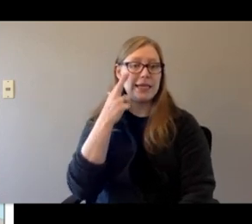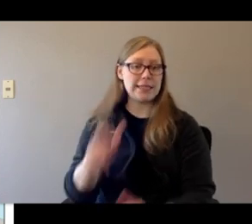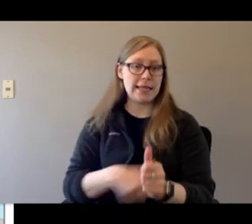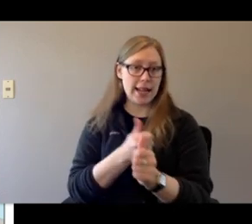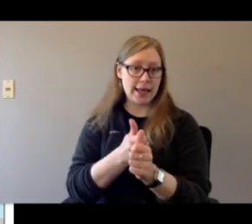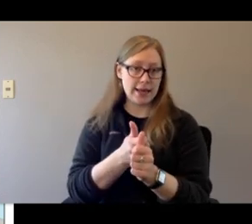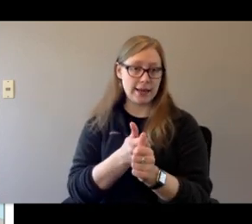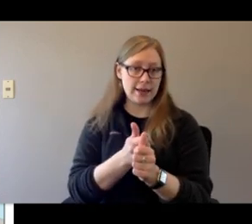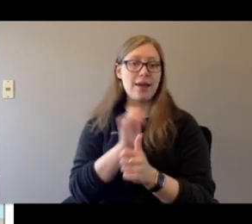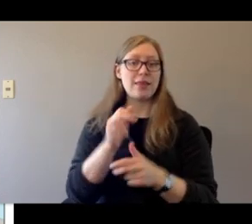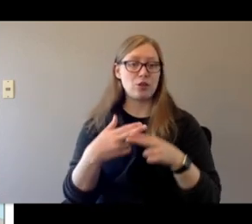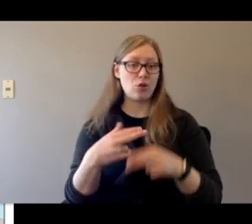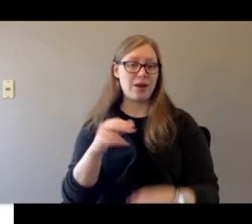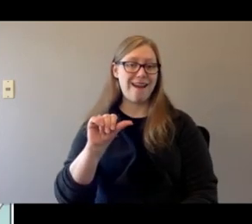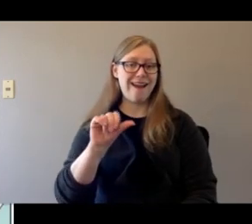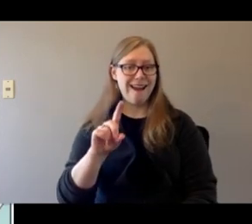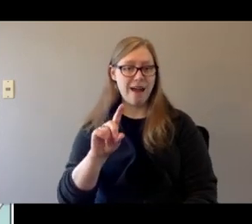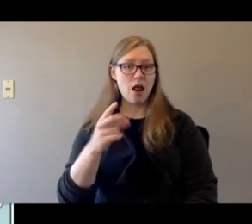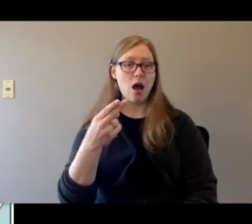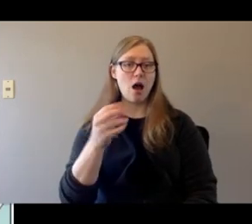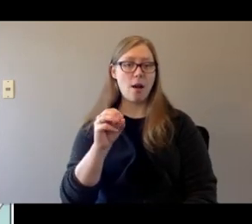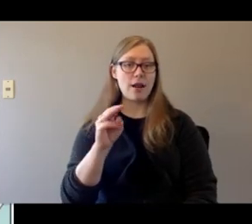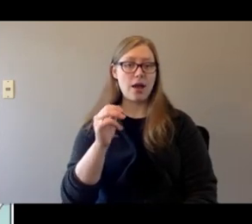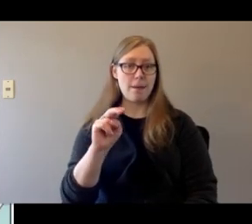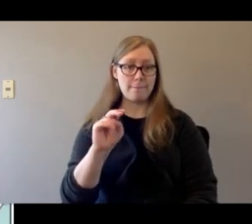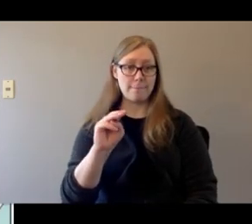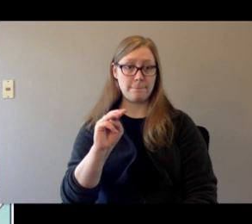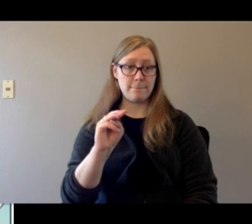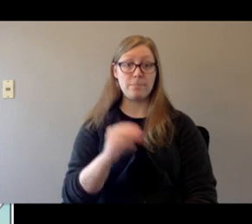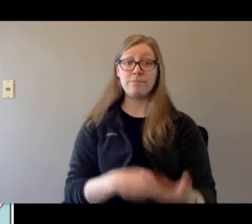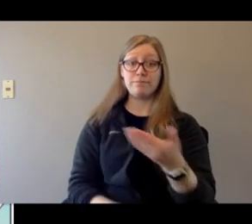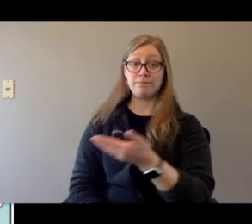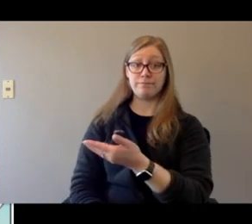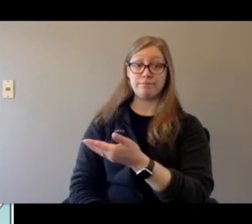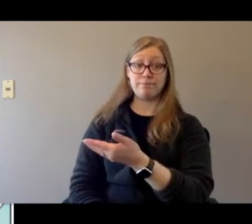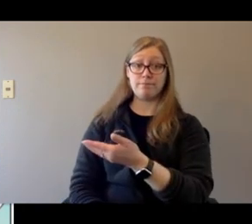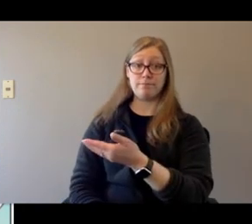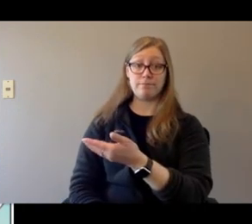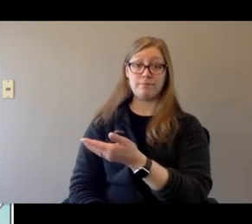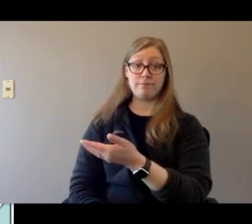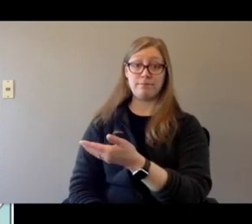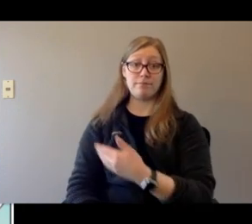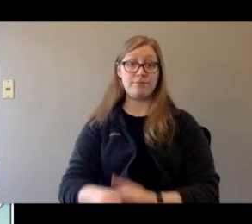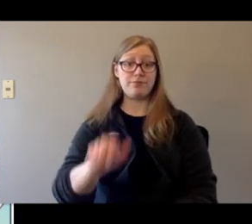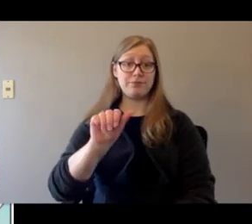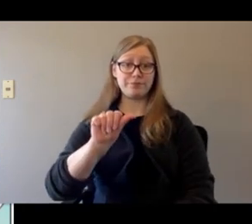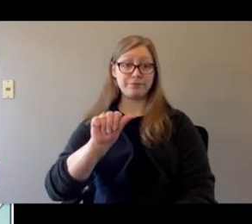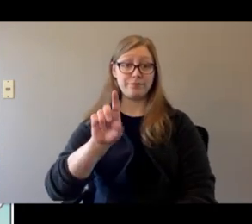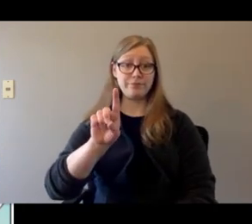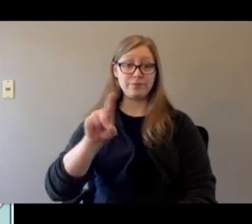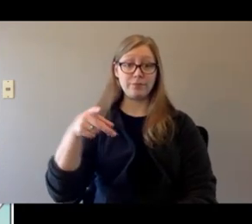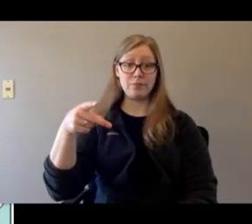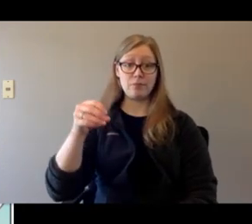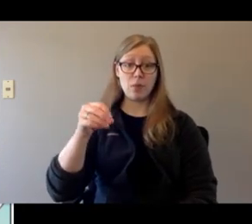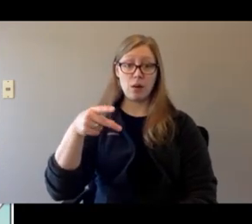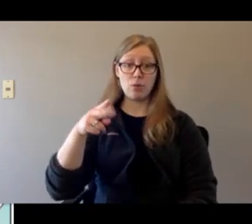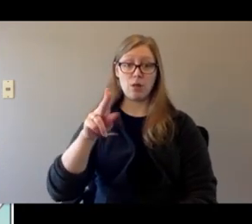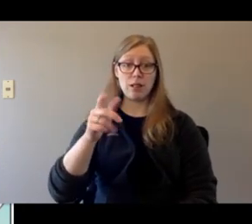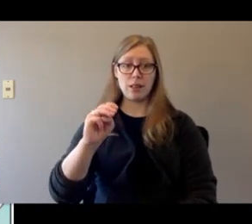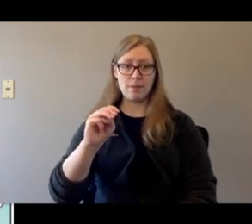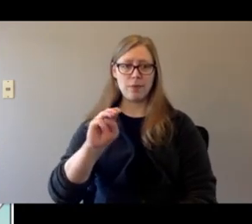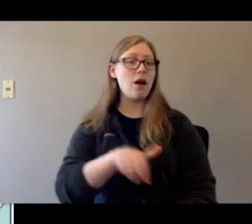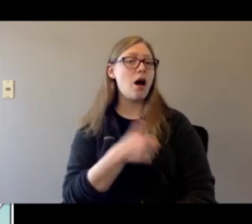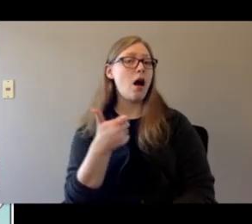That's ad hominem. Moving on. Next is ad populum. This is also referred to as the